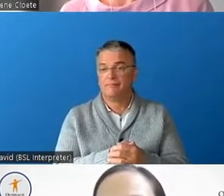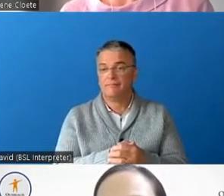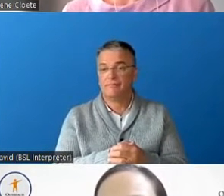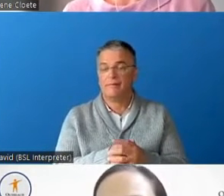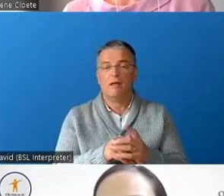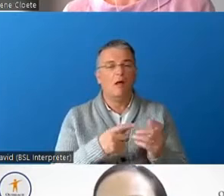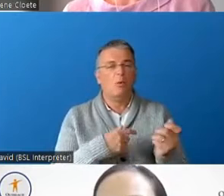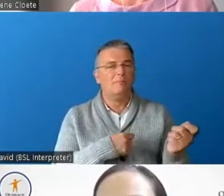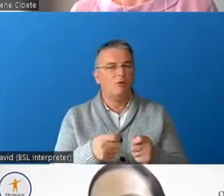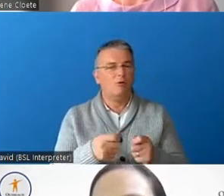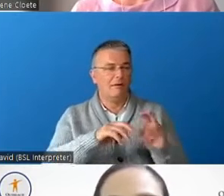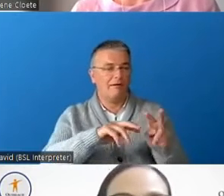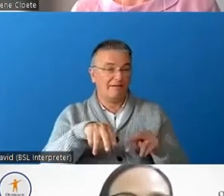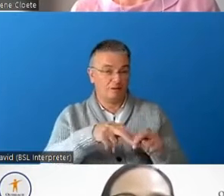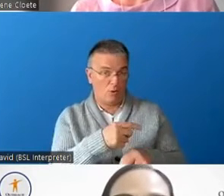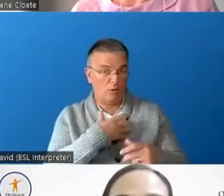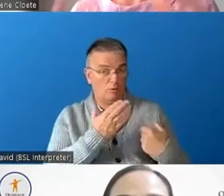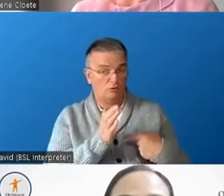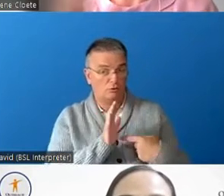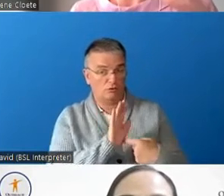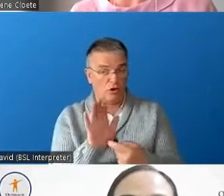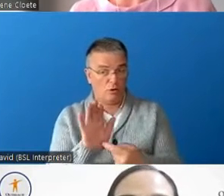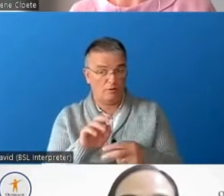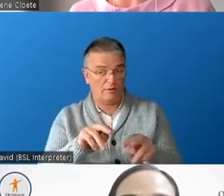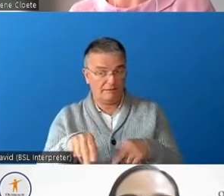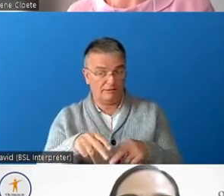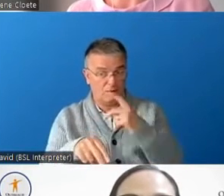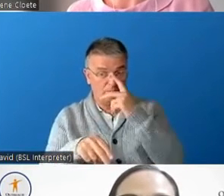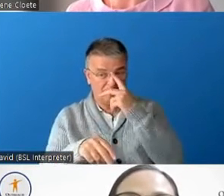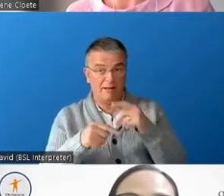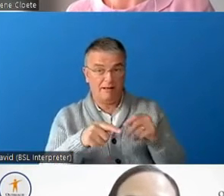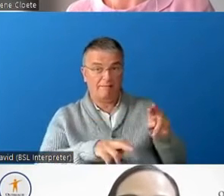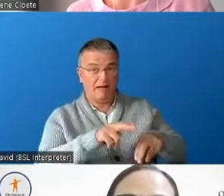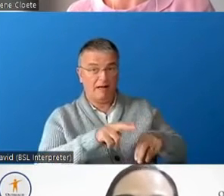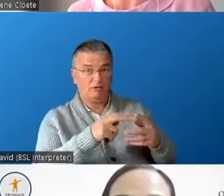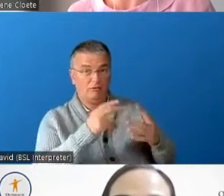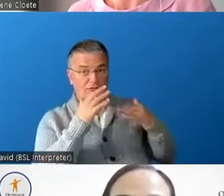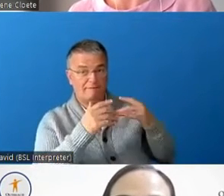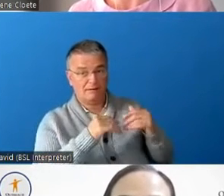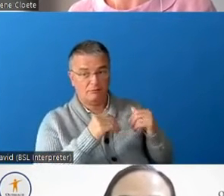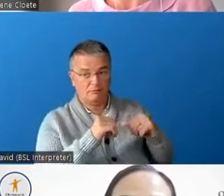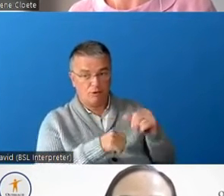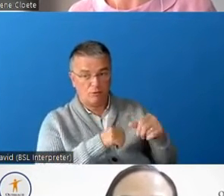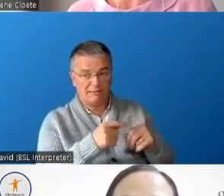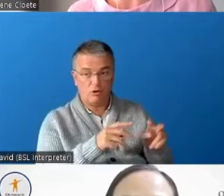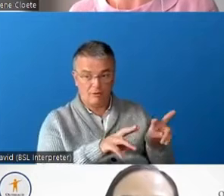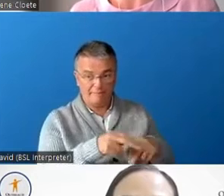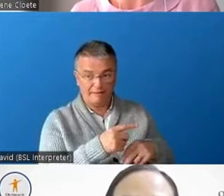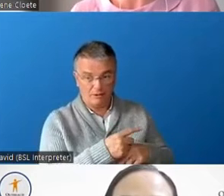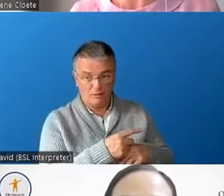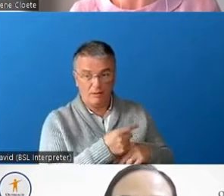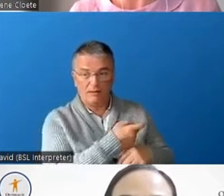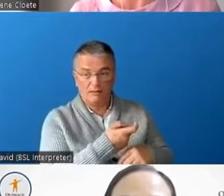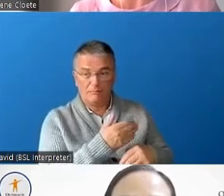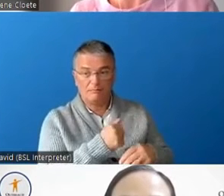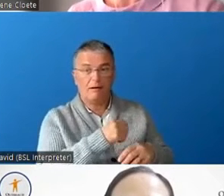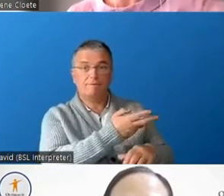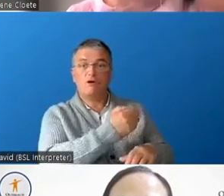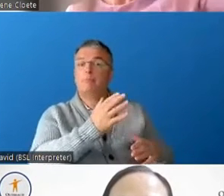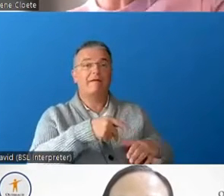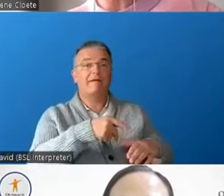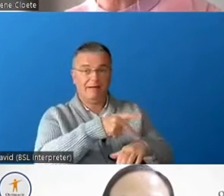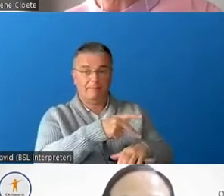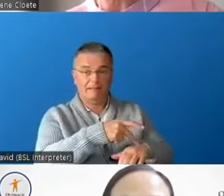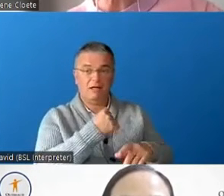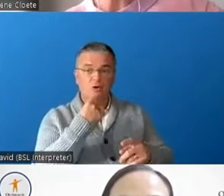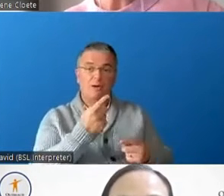with a video and we want to show this evaluation reflection process with you. This is a video that comes out of the Philippines. So we just got to